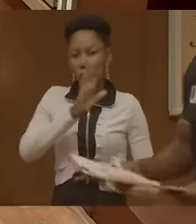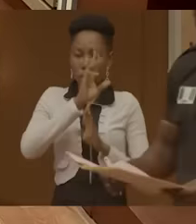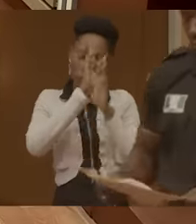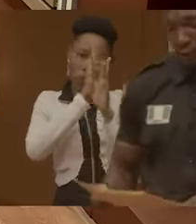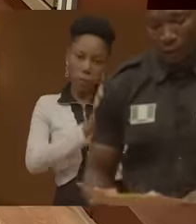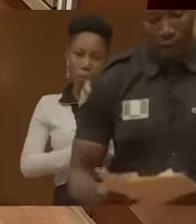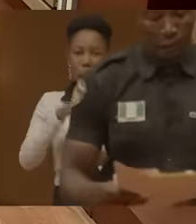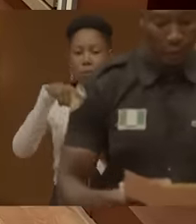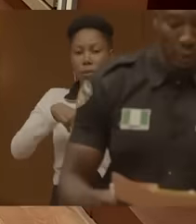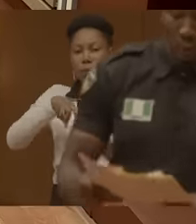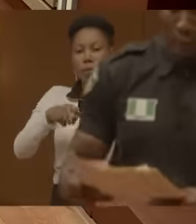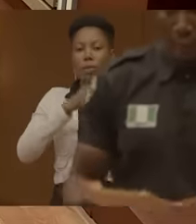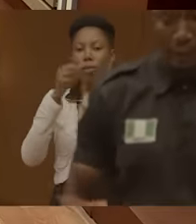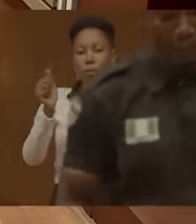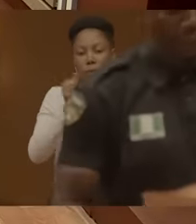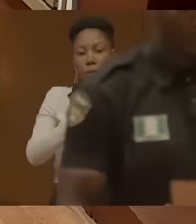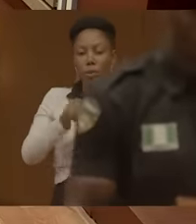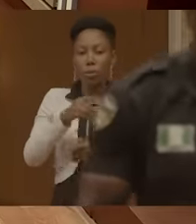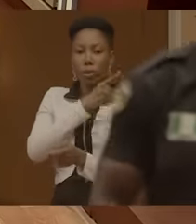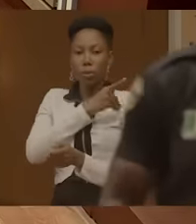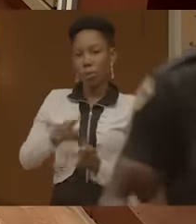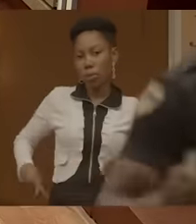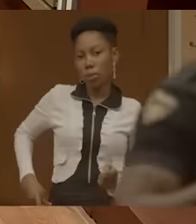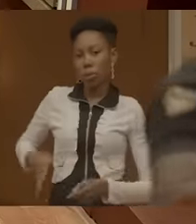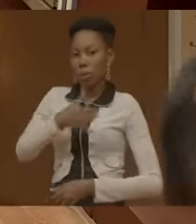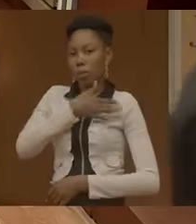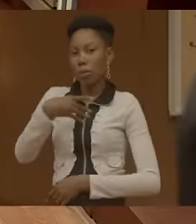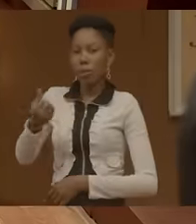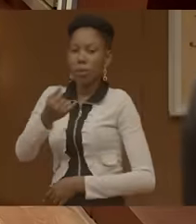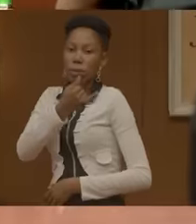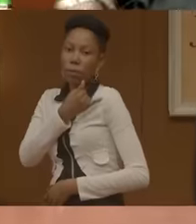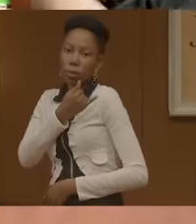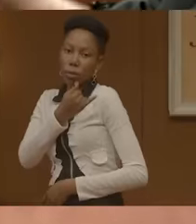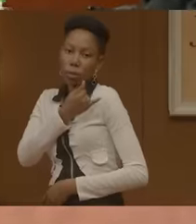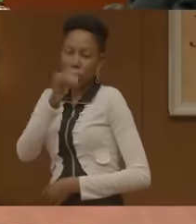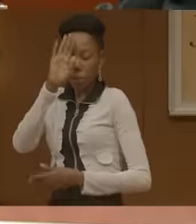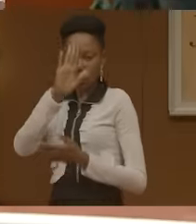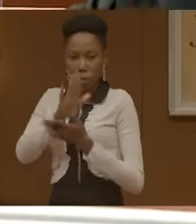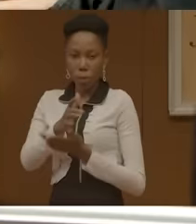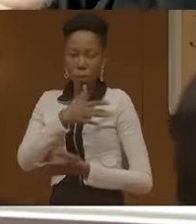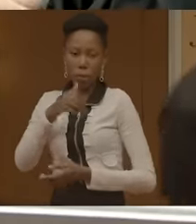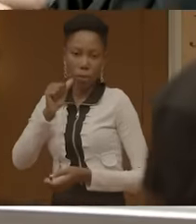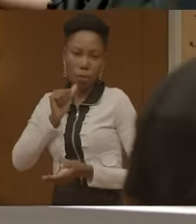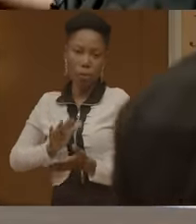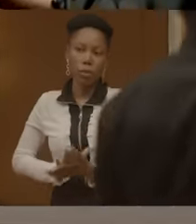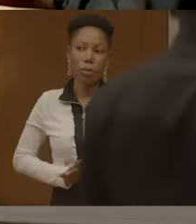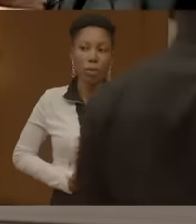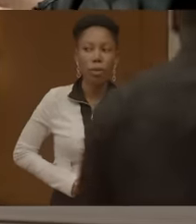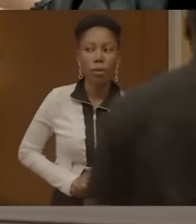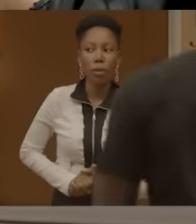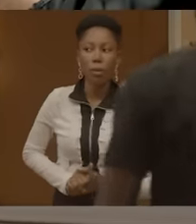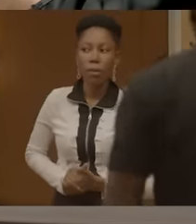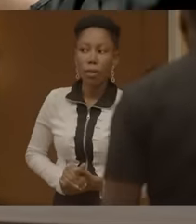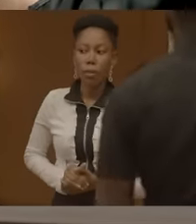Your Honor, this case is between Ayetura Deborah and Ayetura John. That is one. Thank you, Akin.